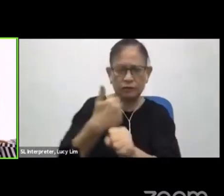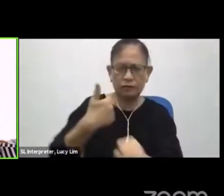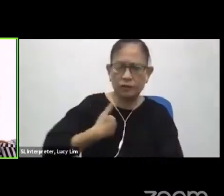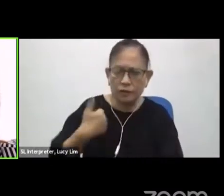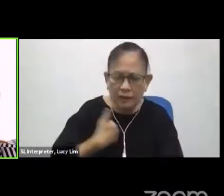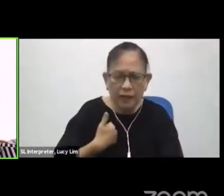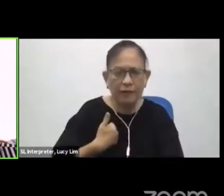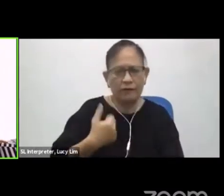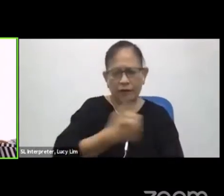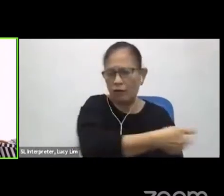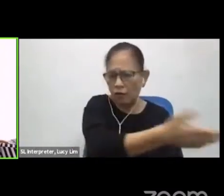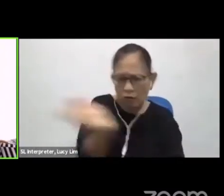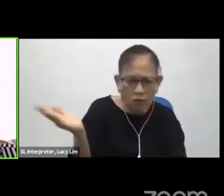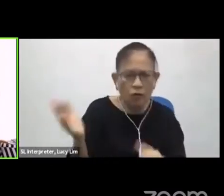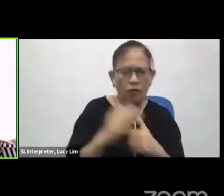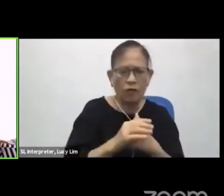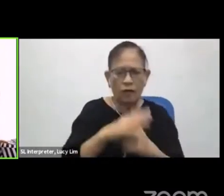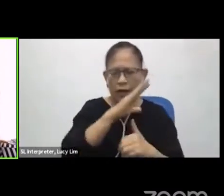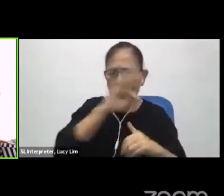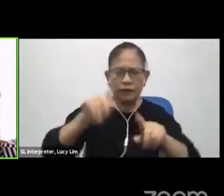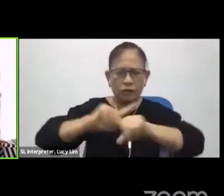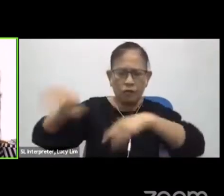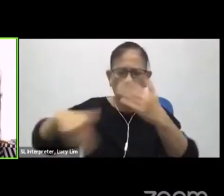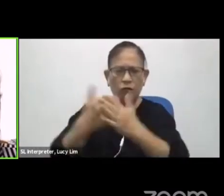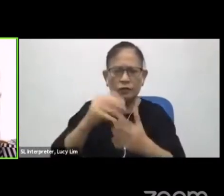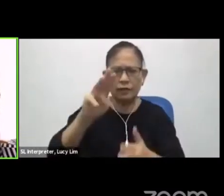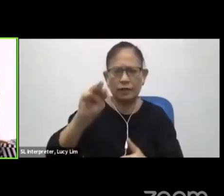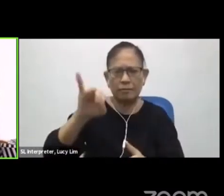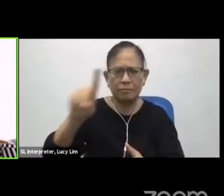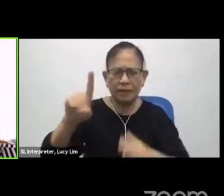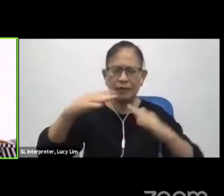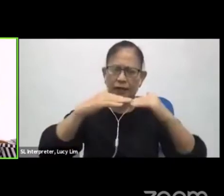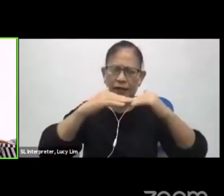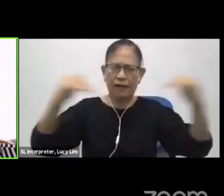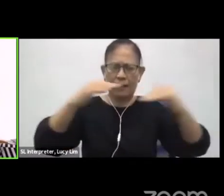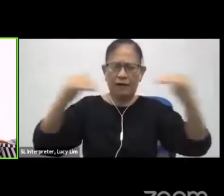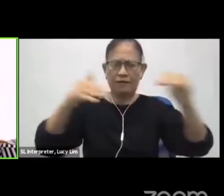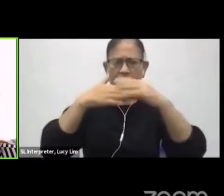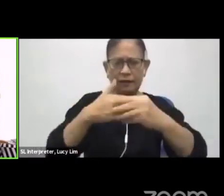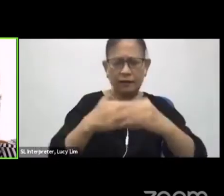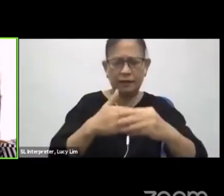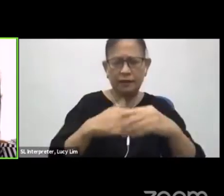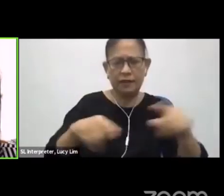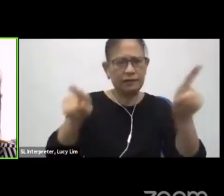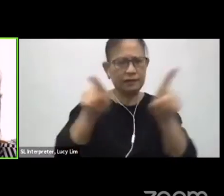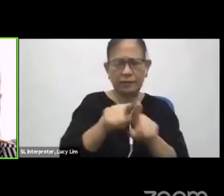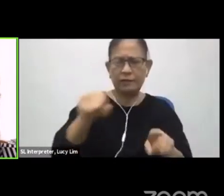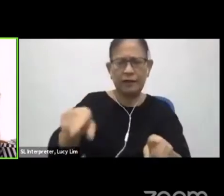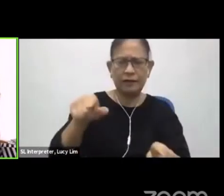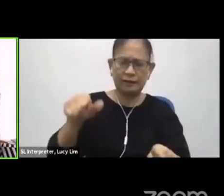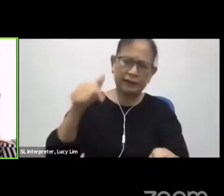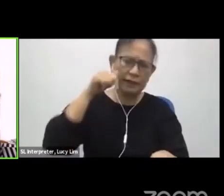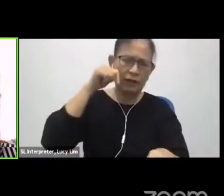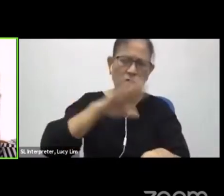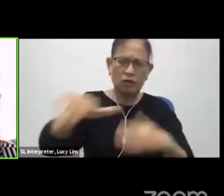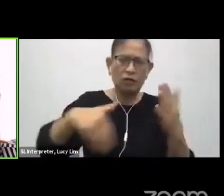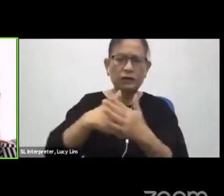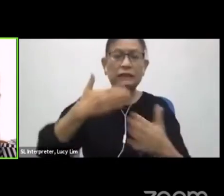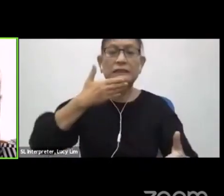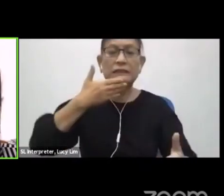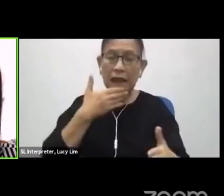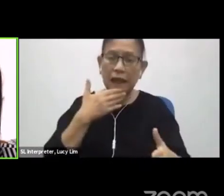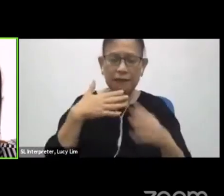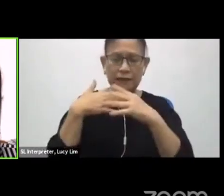all, especially the mid-level leaders in this week, like our speakers and young leaders like Puspa. You all are little red agents that